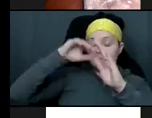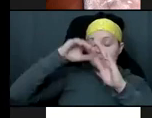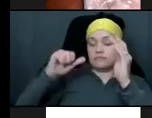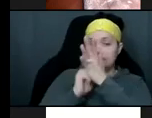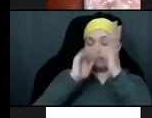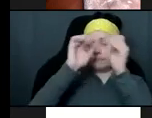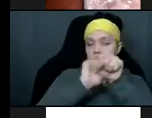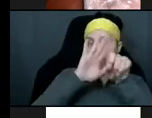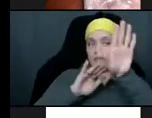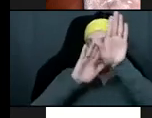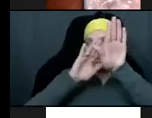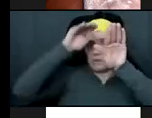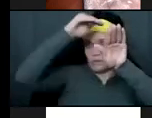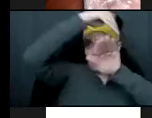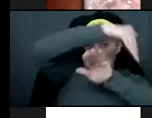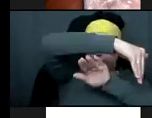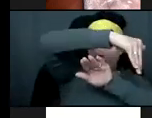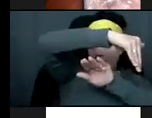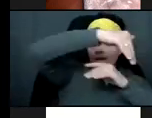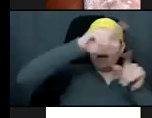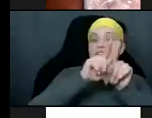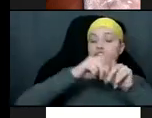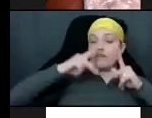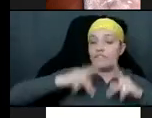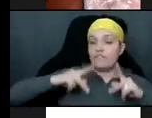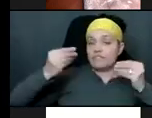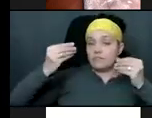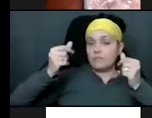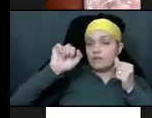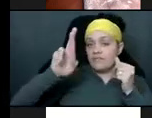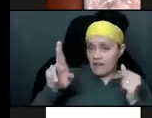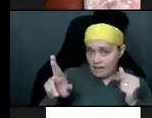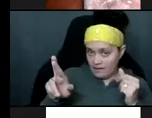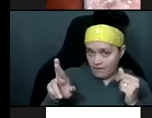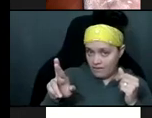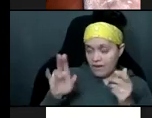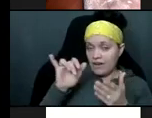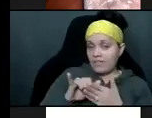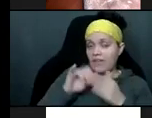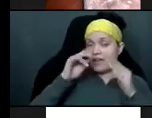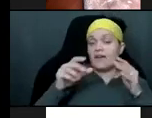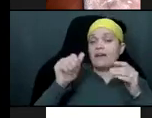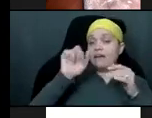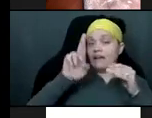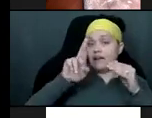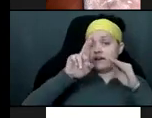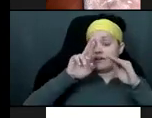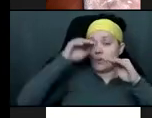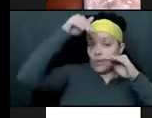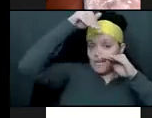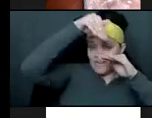mountain. It is also a physical property of air that descending air